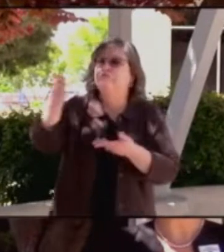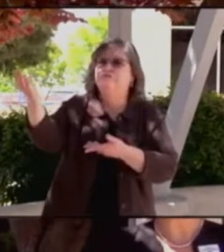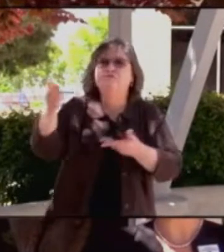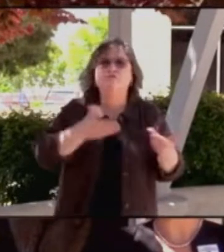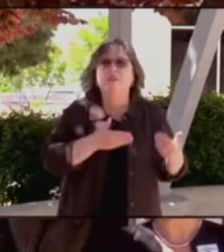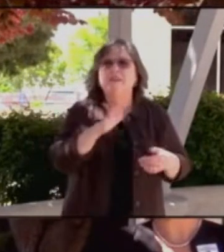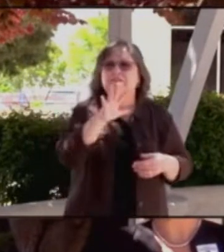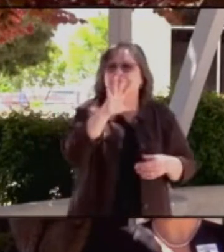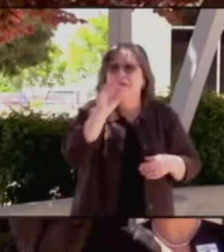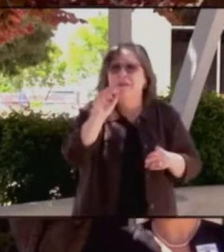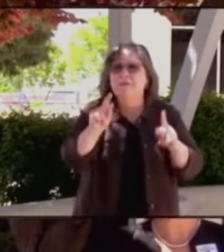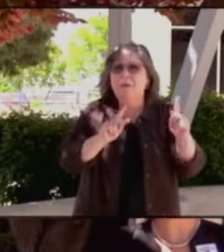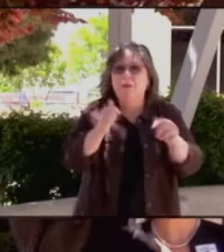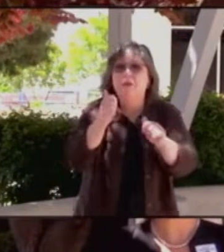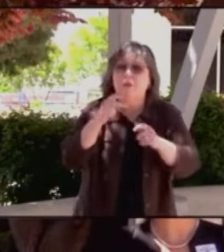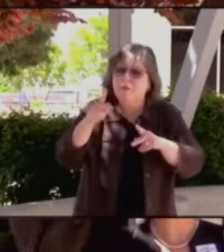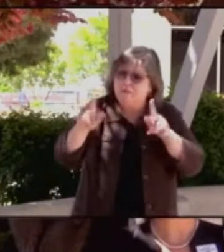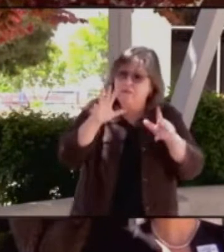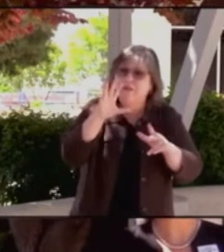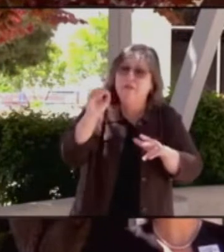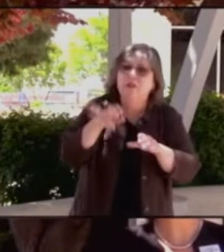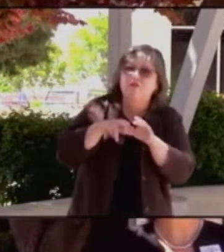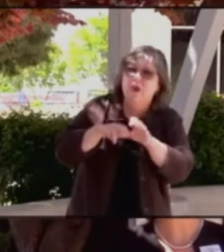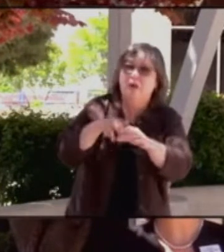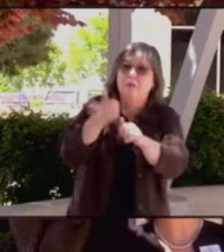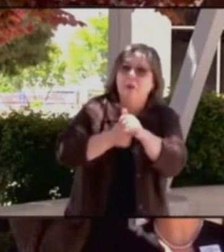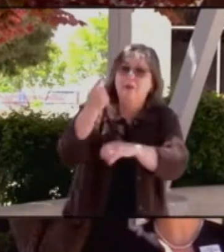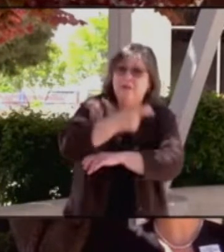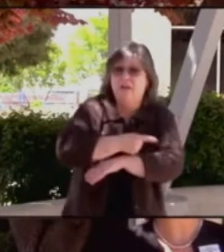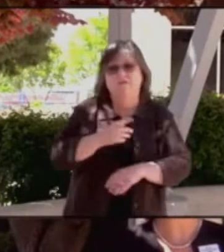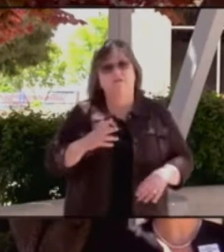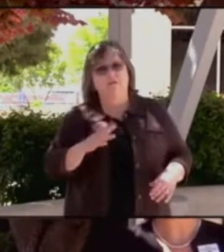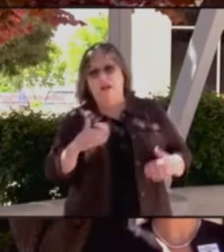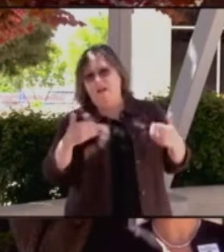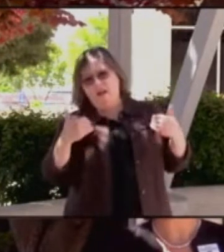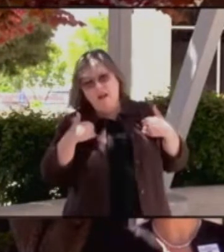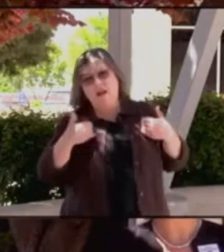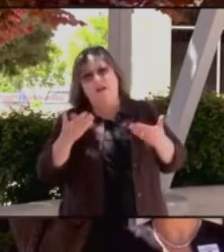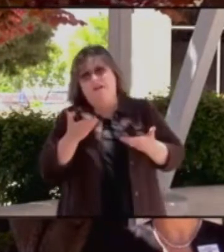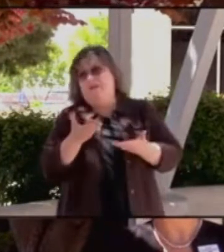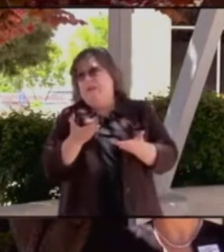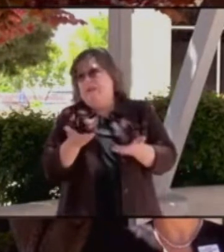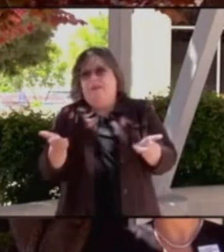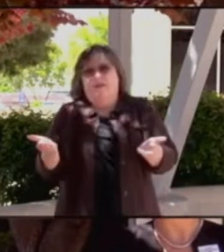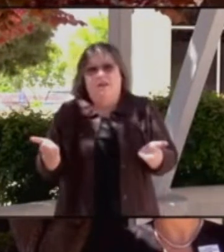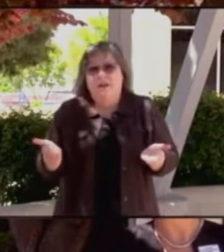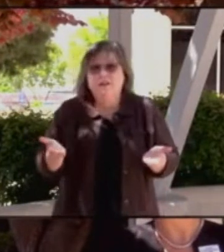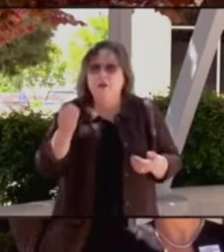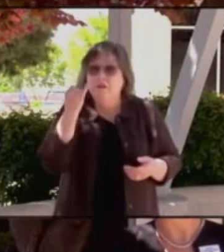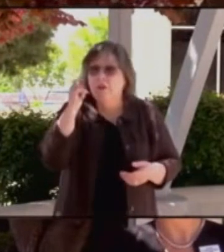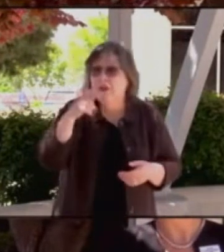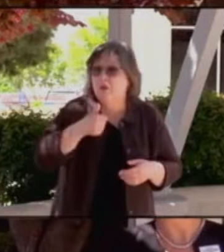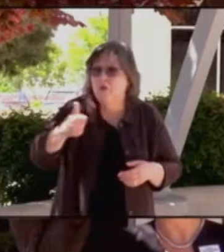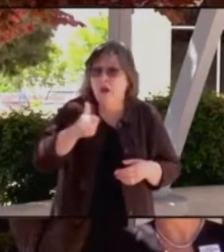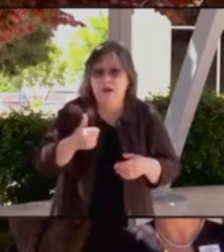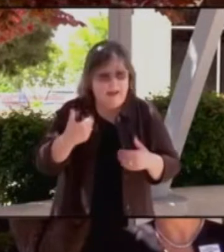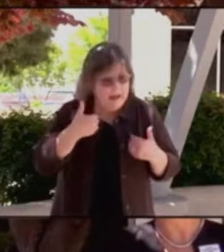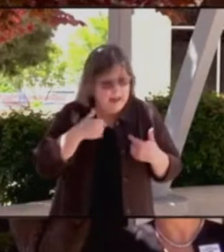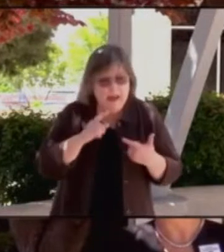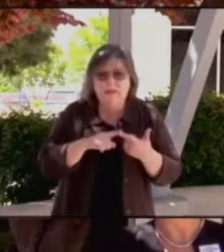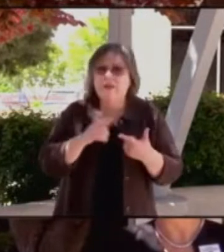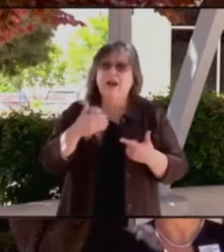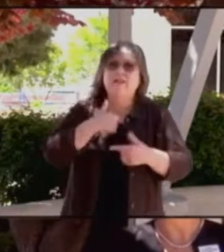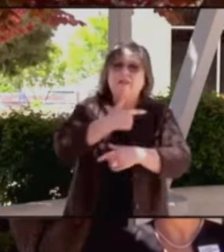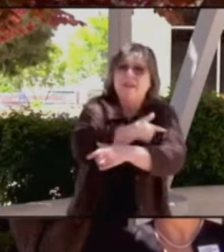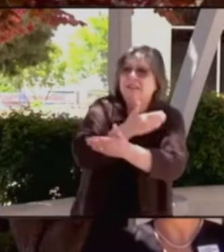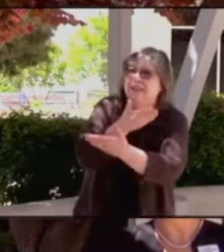great work. Continue to get tested when you think you have been exposed to the virus, and please get vaccinated. Get your